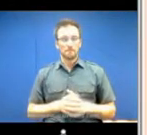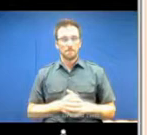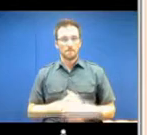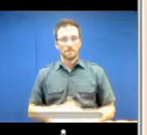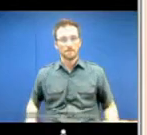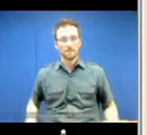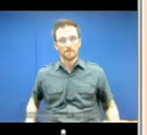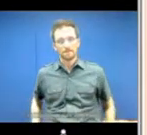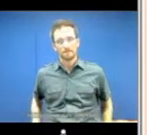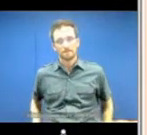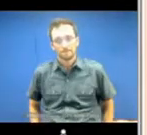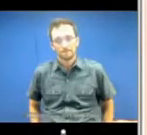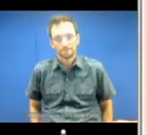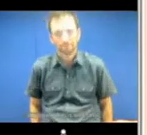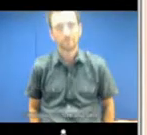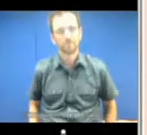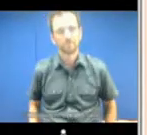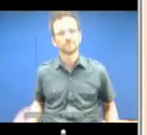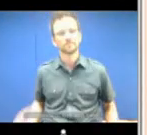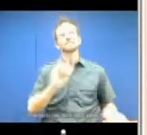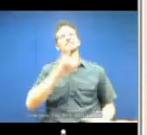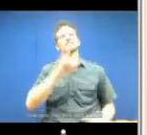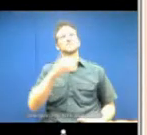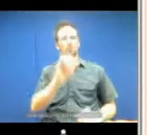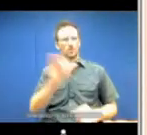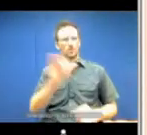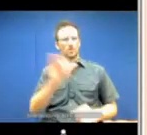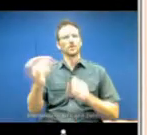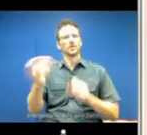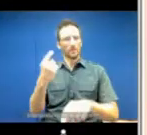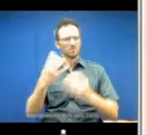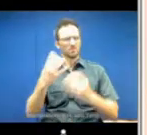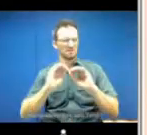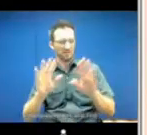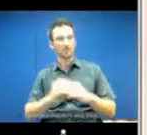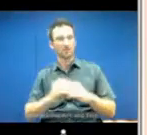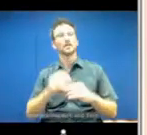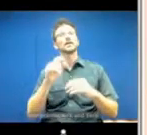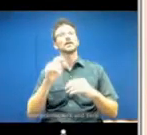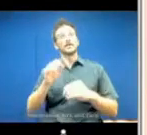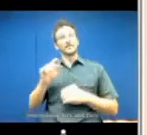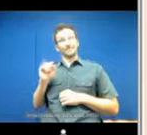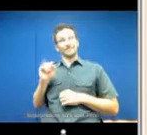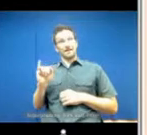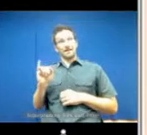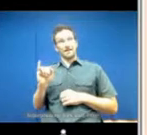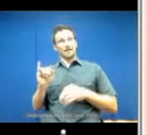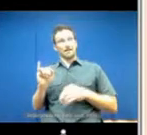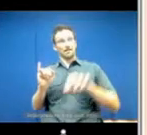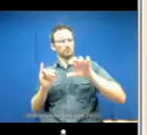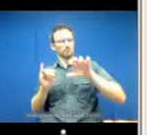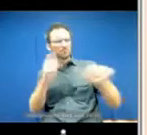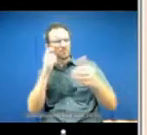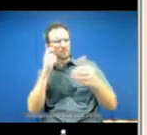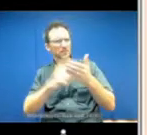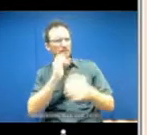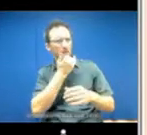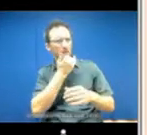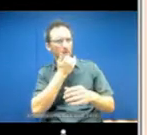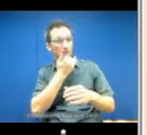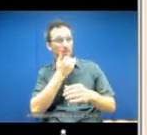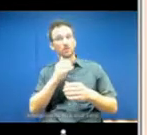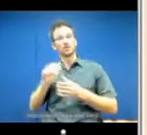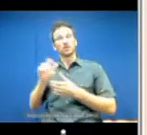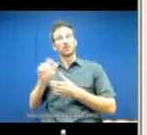And I'm reading Joy Thomason. She says, for clarification, if an error is noticed by the table interpreter, does the attorney make a comment for the